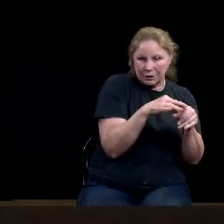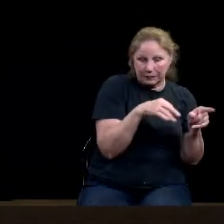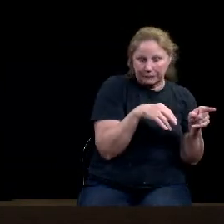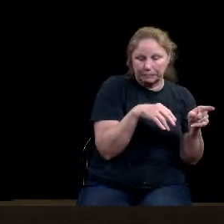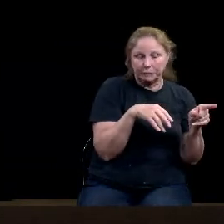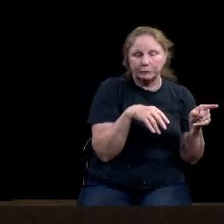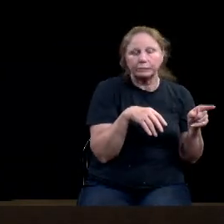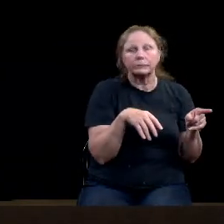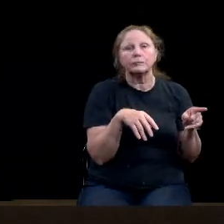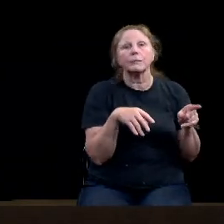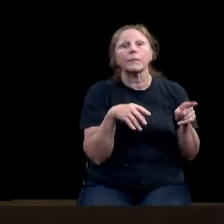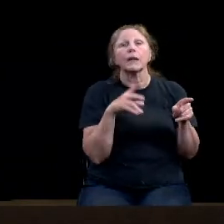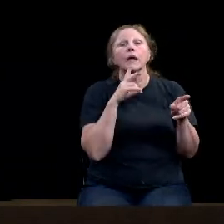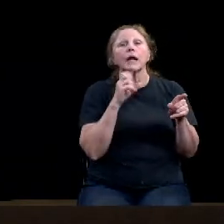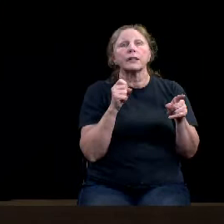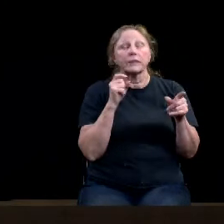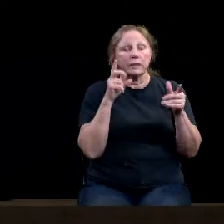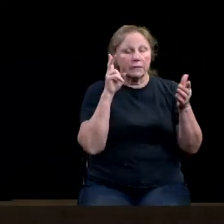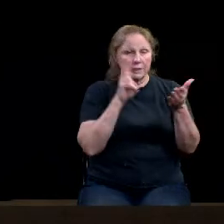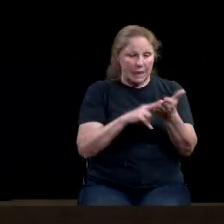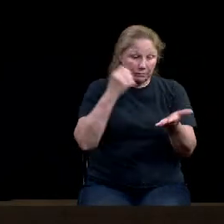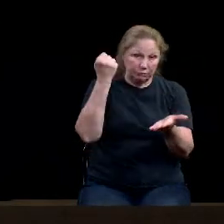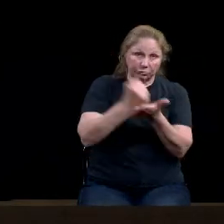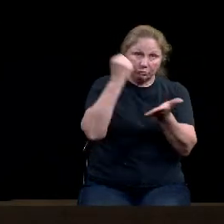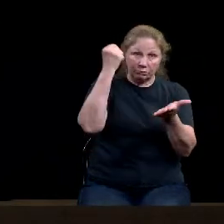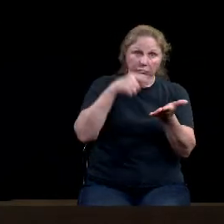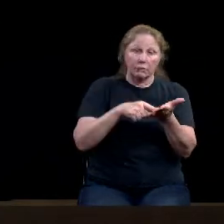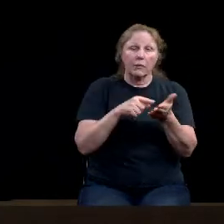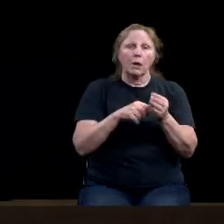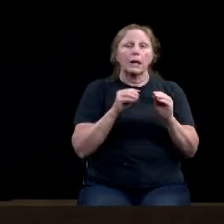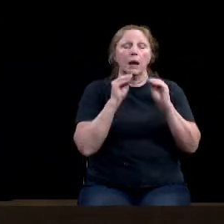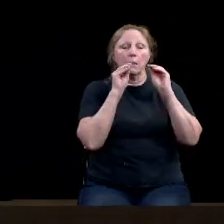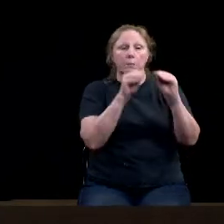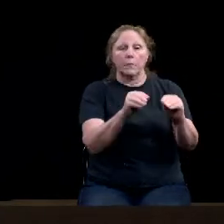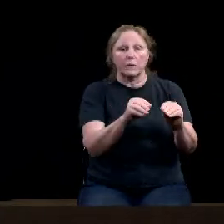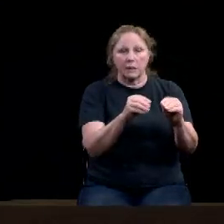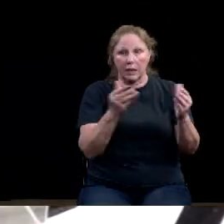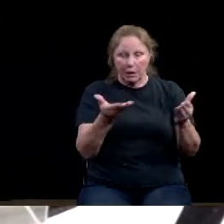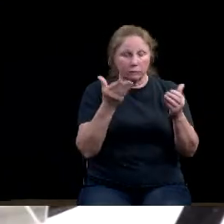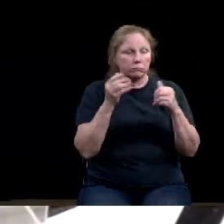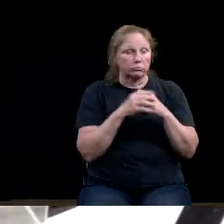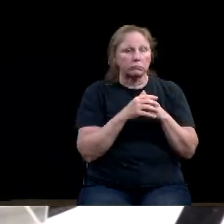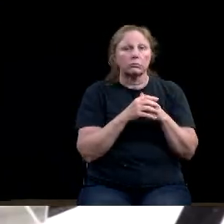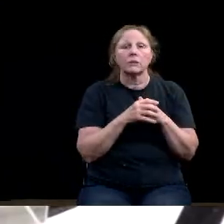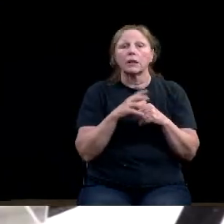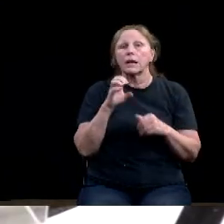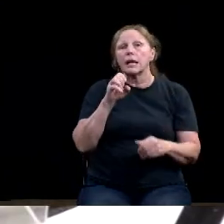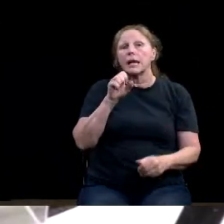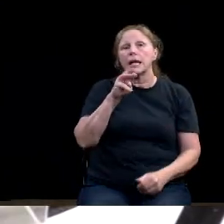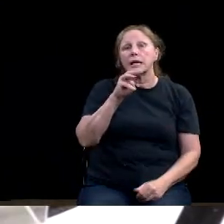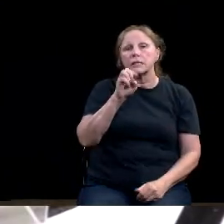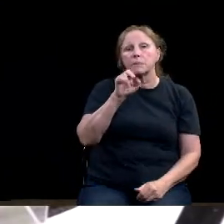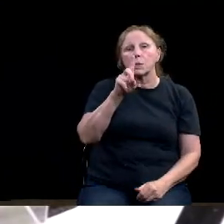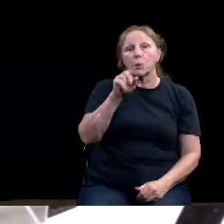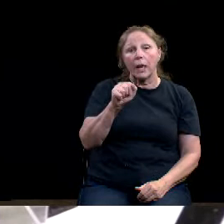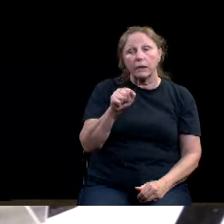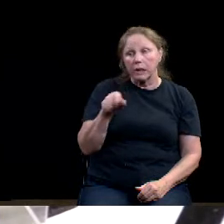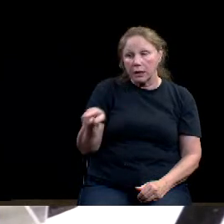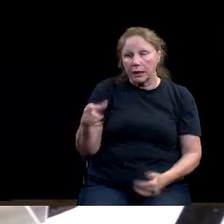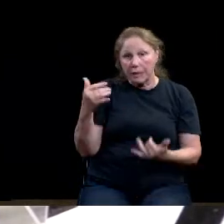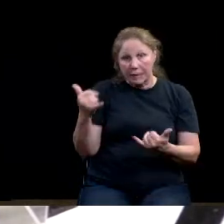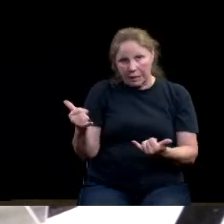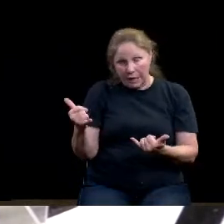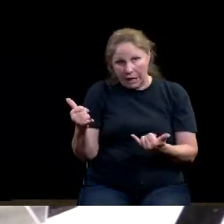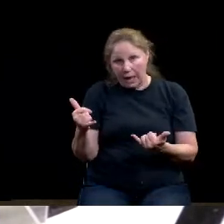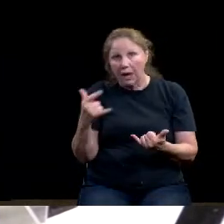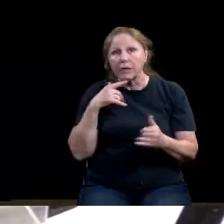you please now give the oath of office? Yes, sir. If Councilmember Sabito, Palmer, and Holmes would meet me at front of the